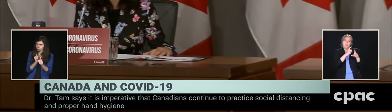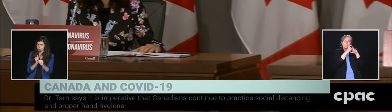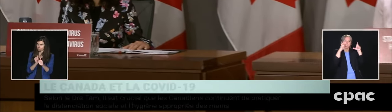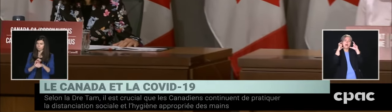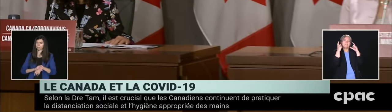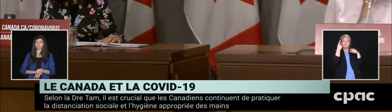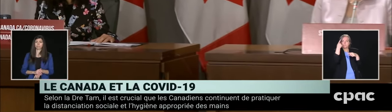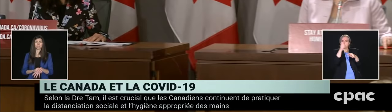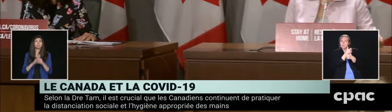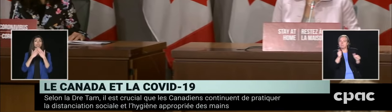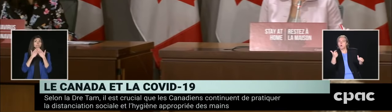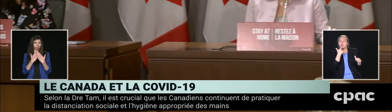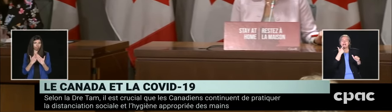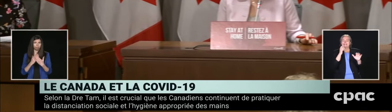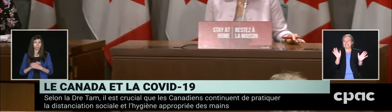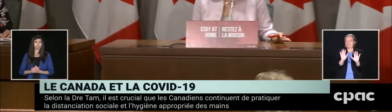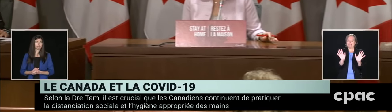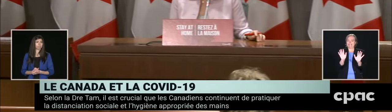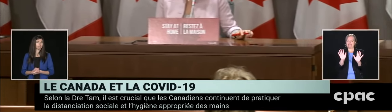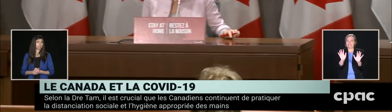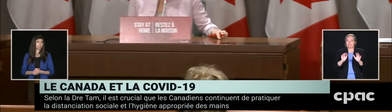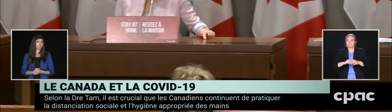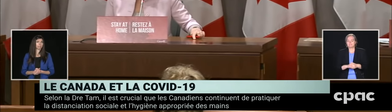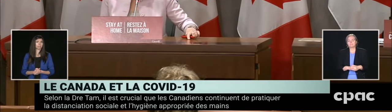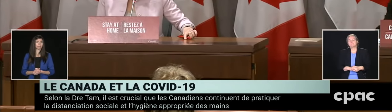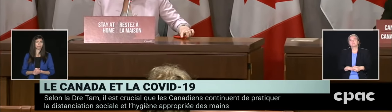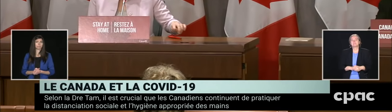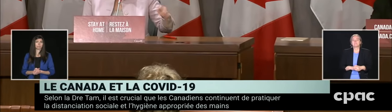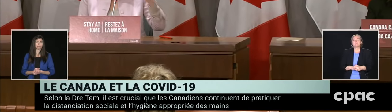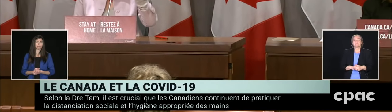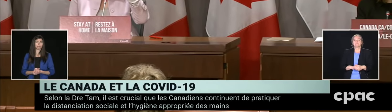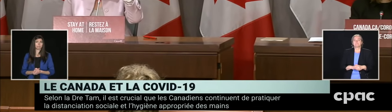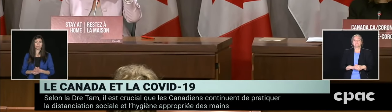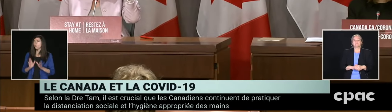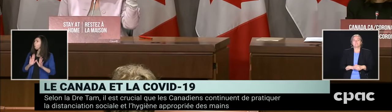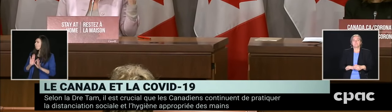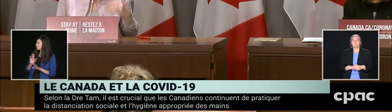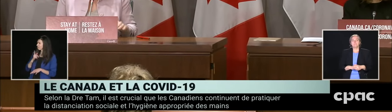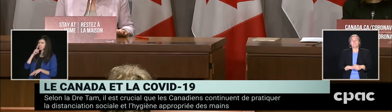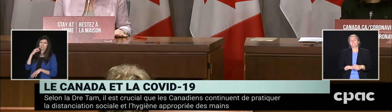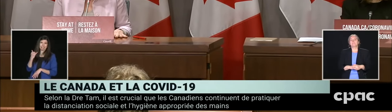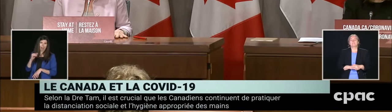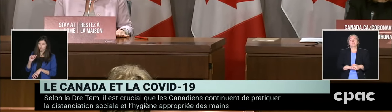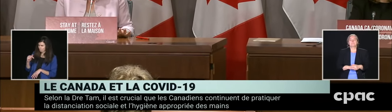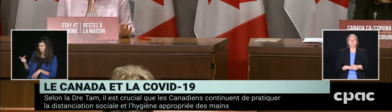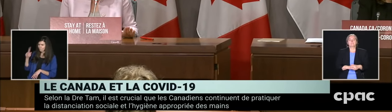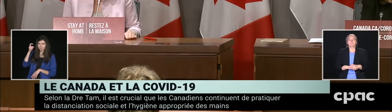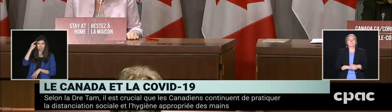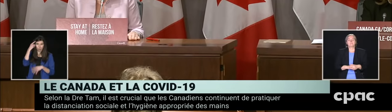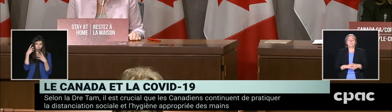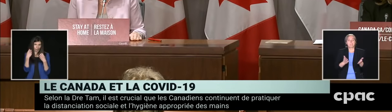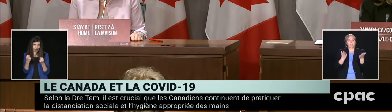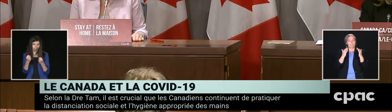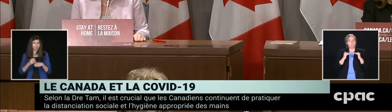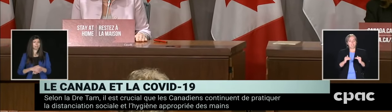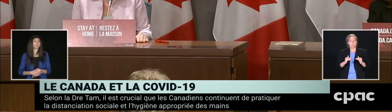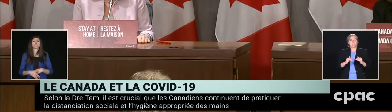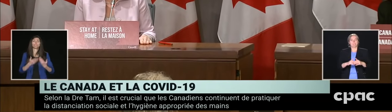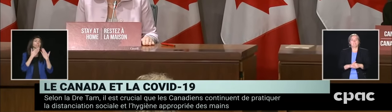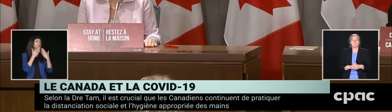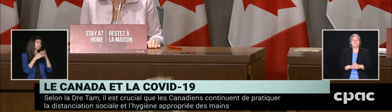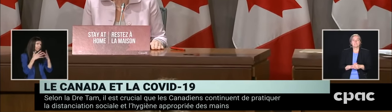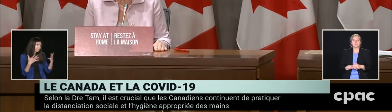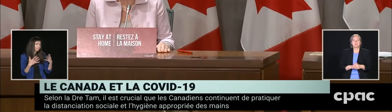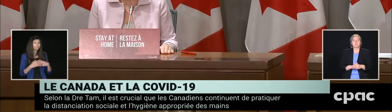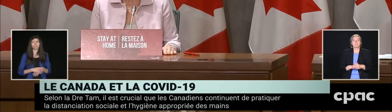Oh, sorry, I'm Patty, that's okay. Please. That's fine. Okay, thank you very much, Deputy Prime Minister. Bonjour à tous. First, let me say that our hearts are with